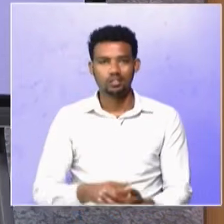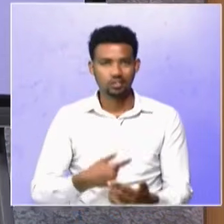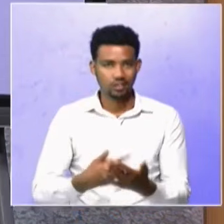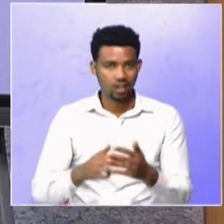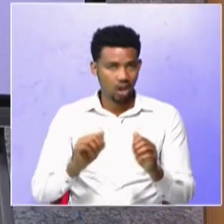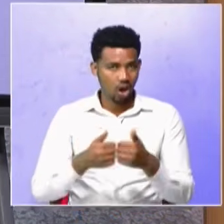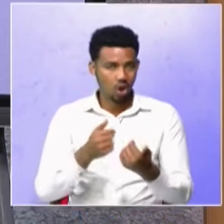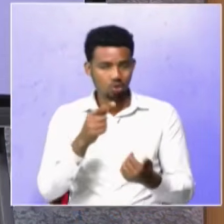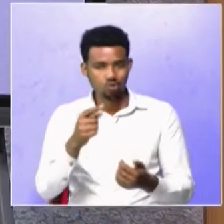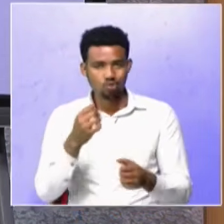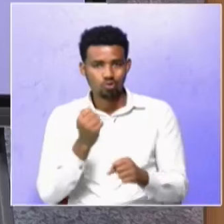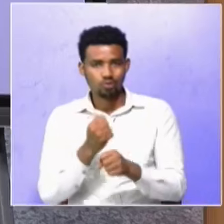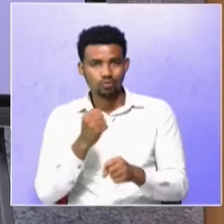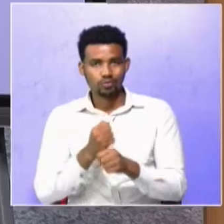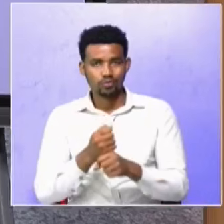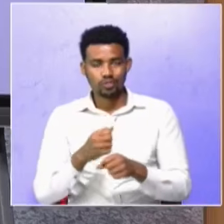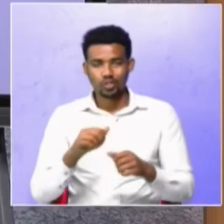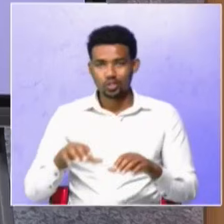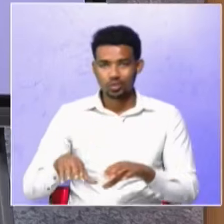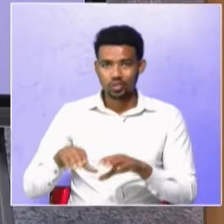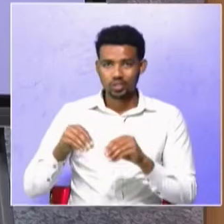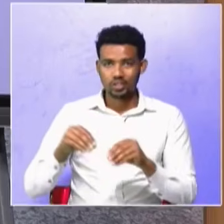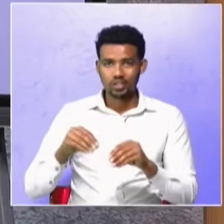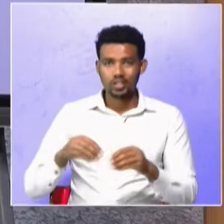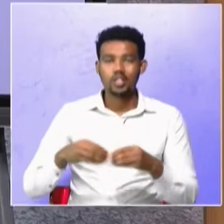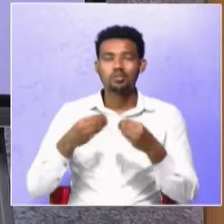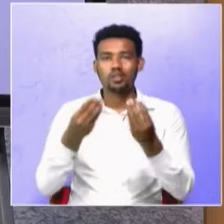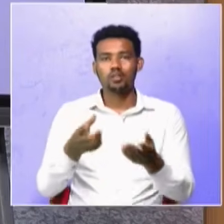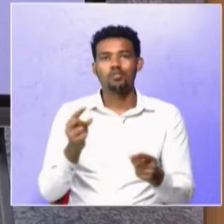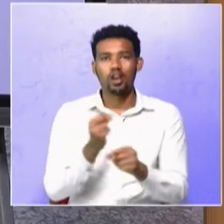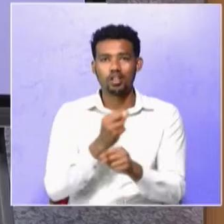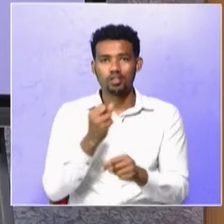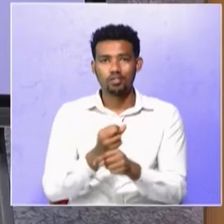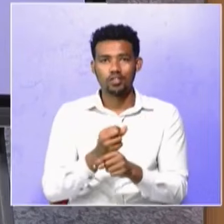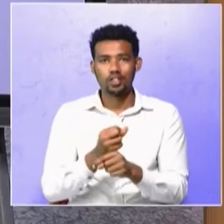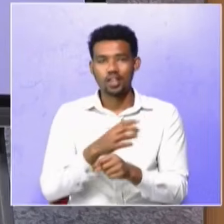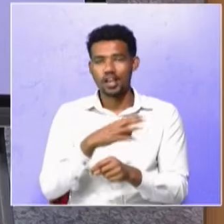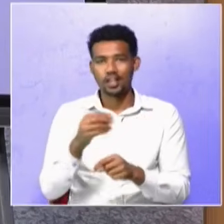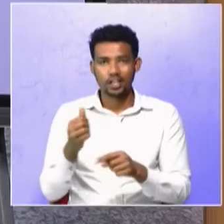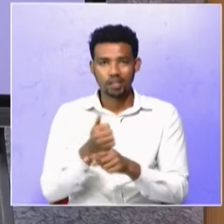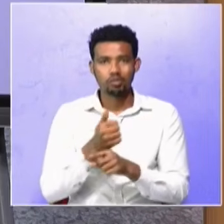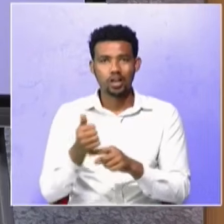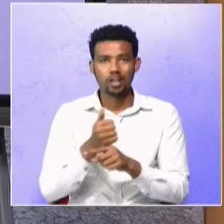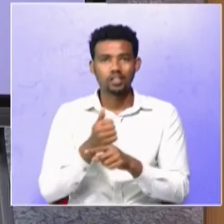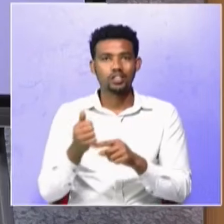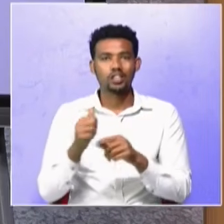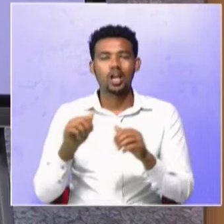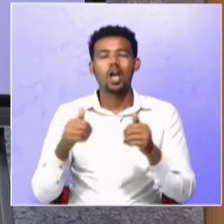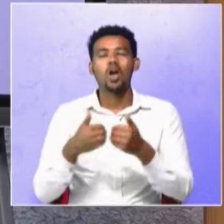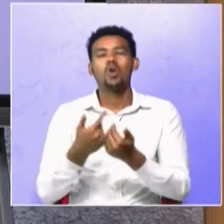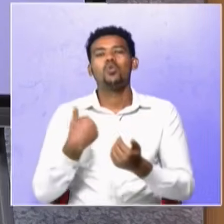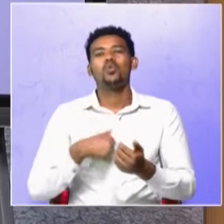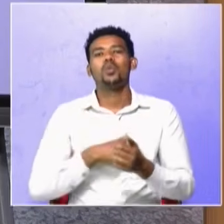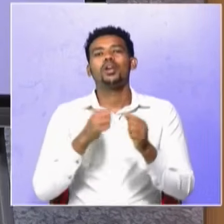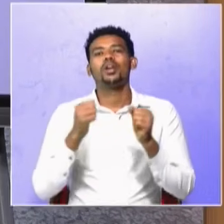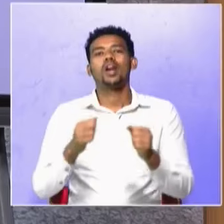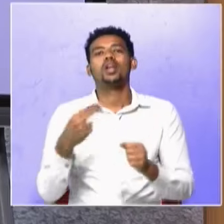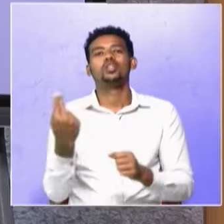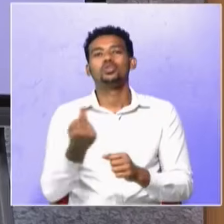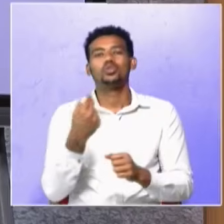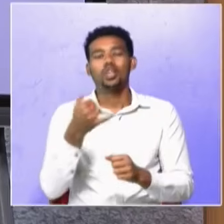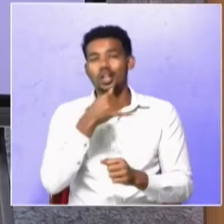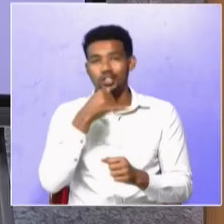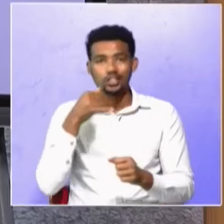you are going to use it. Students, let me give you activity and let us practice how we can use